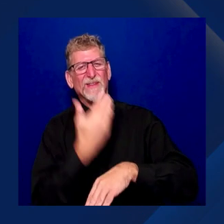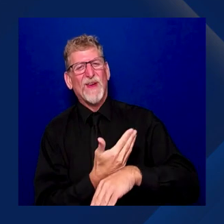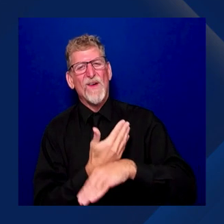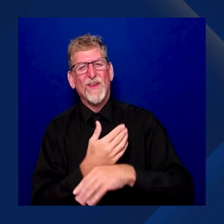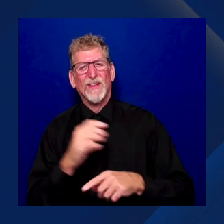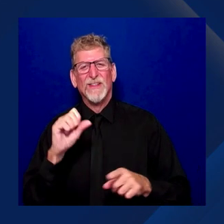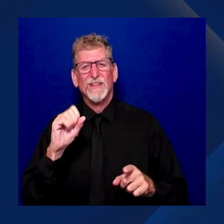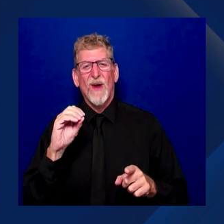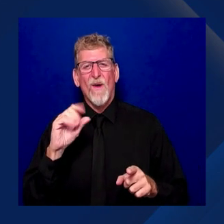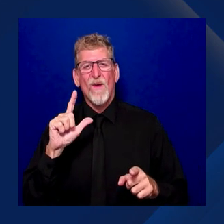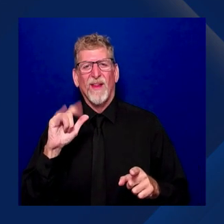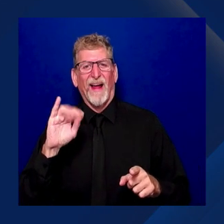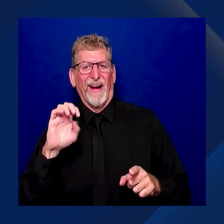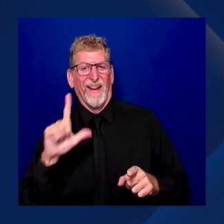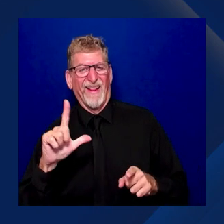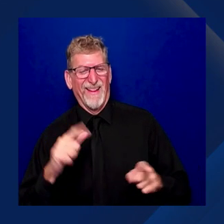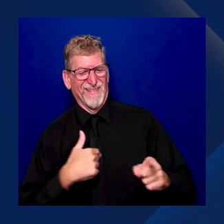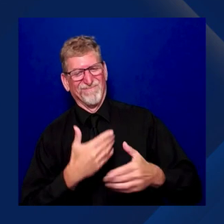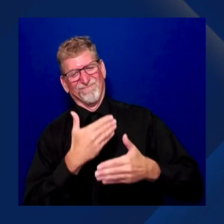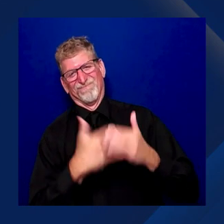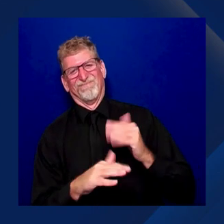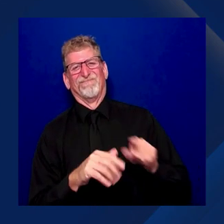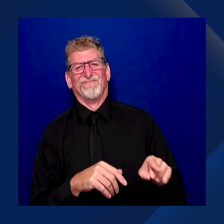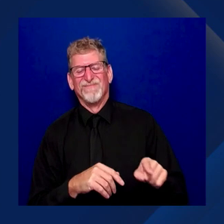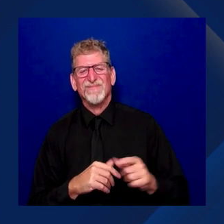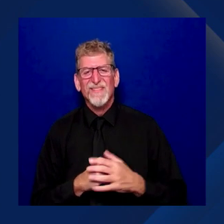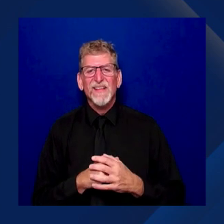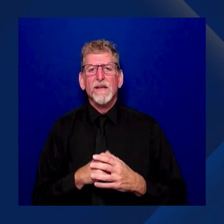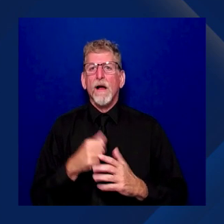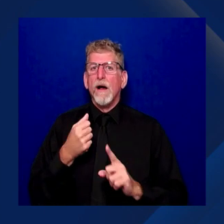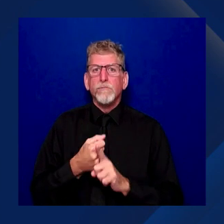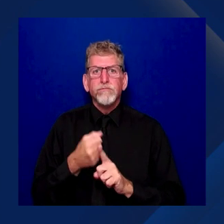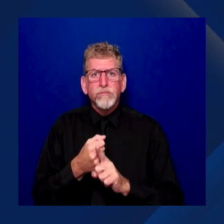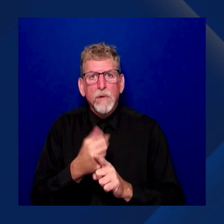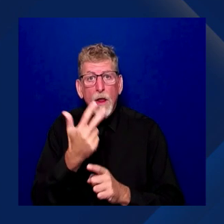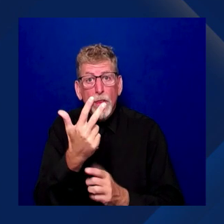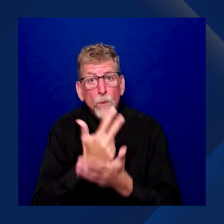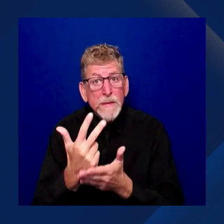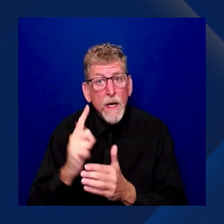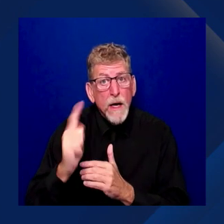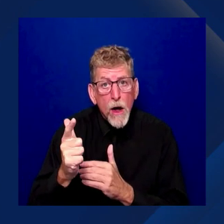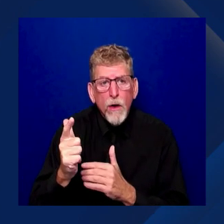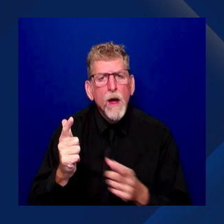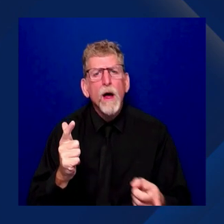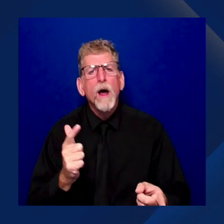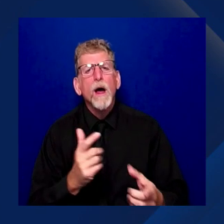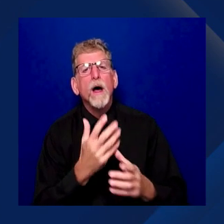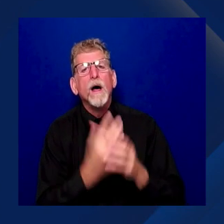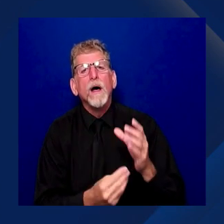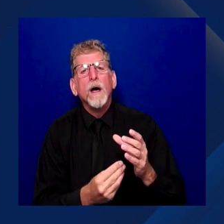from complications due to high blood pressure. And I remember being at her funeral, and the director of the CDC was